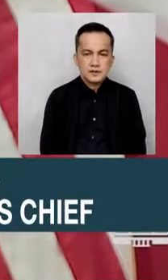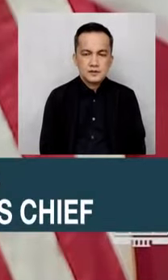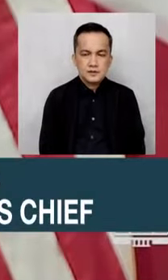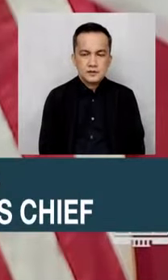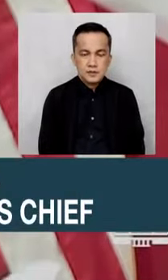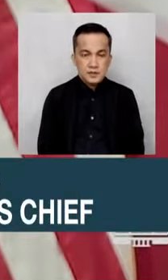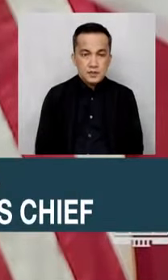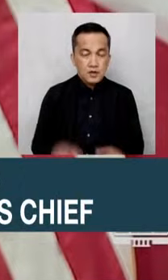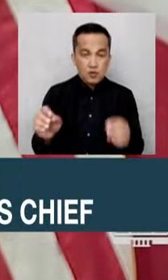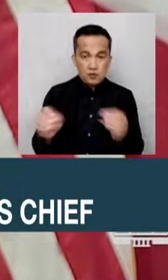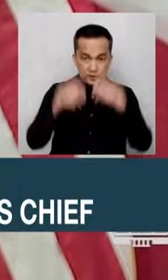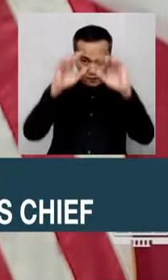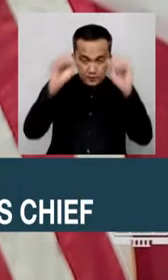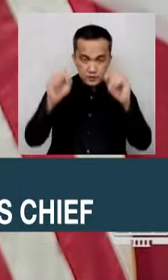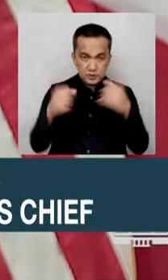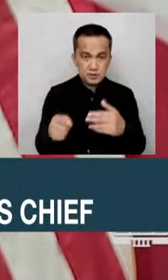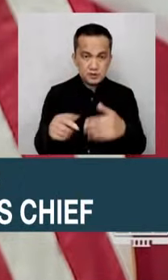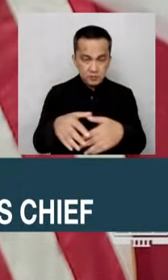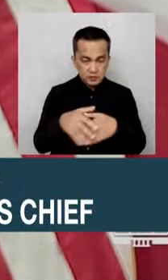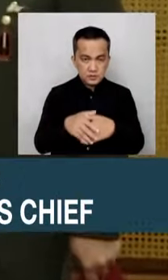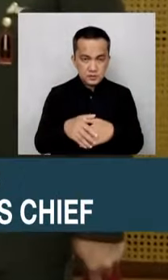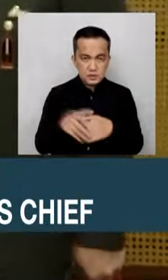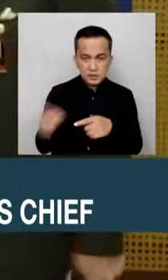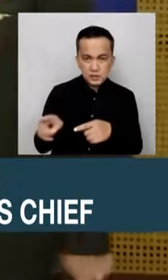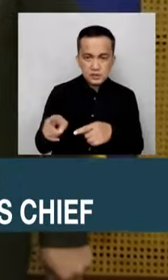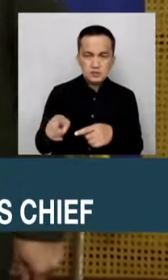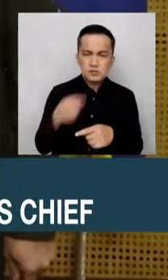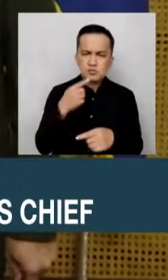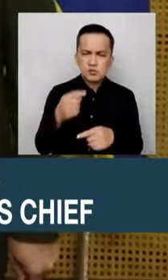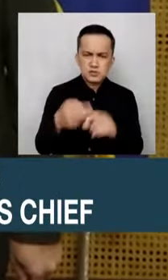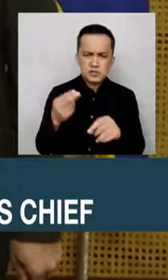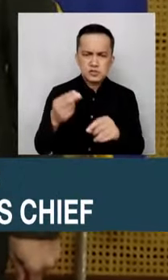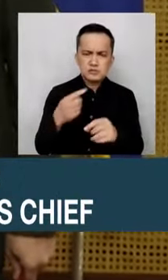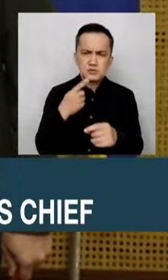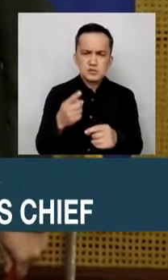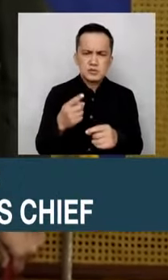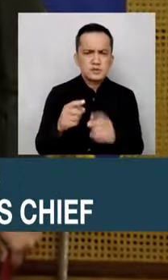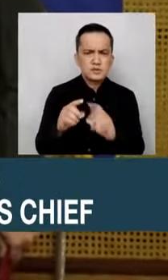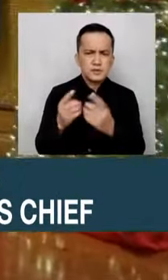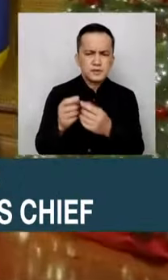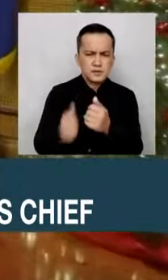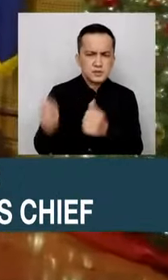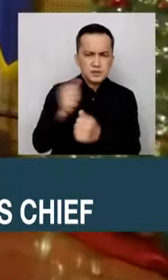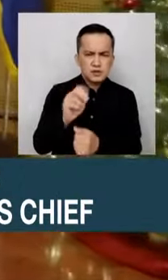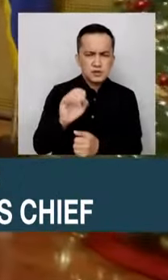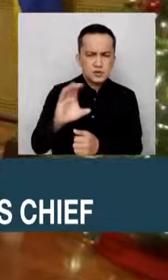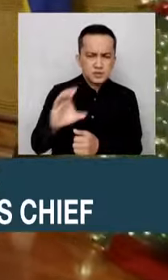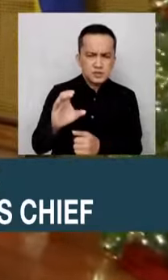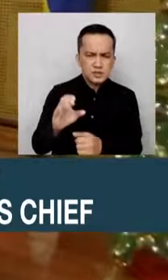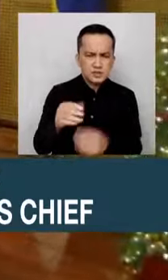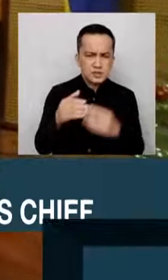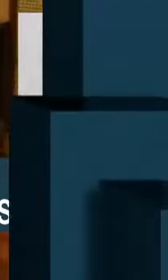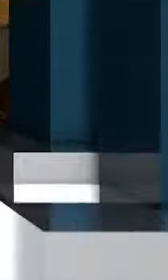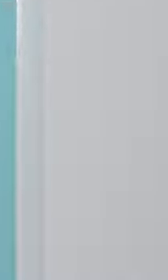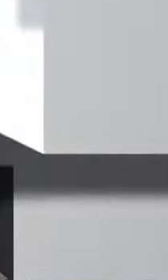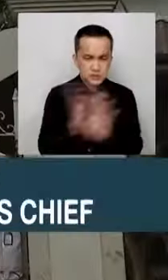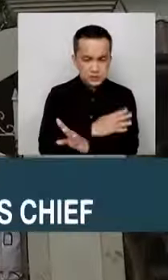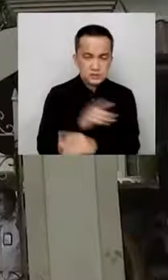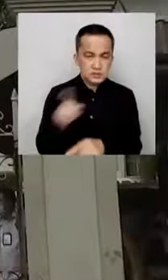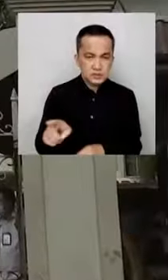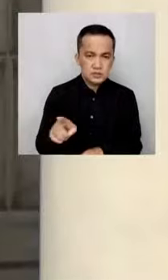Malacañang pushing back against the claim of the resigned Defense Department OIC about the leadership change in the armed forces. The High Court jumps